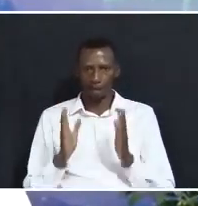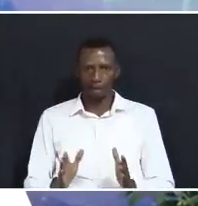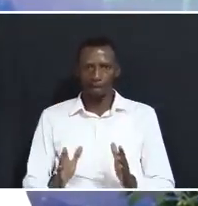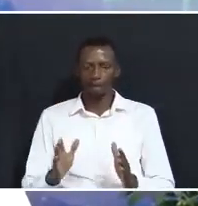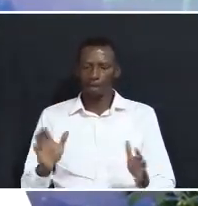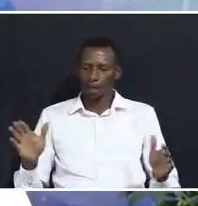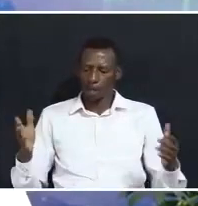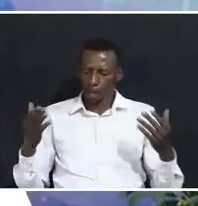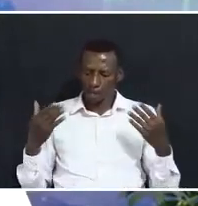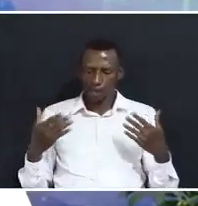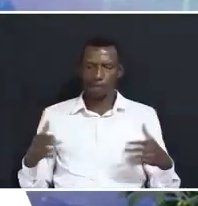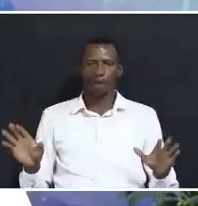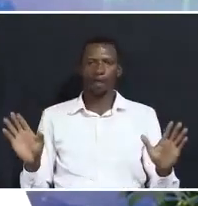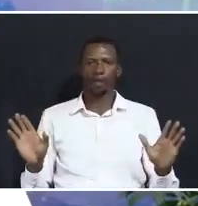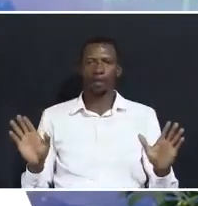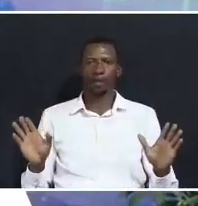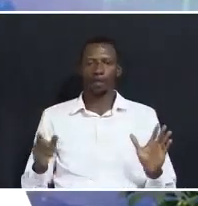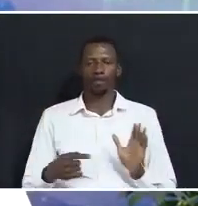happy